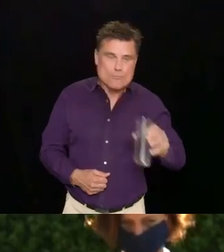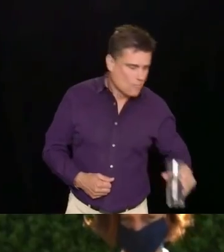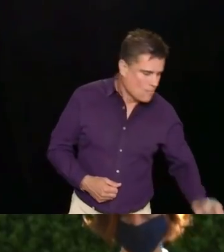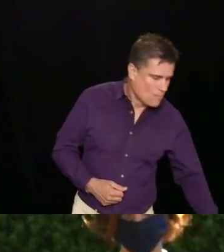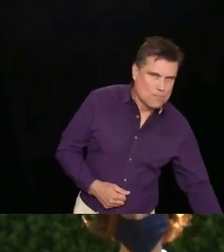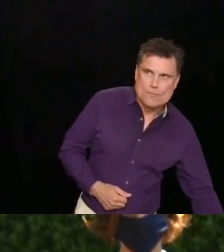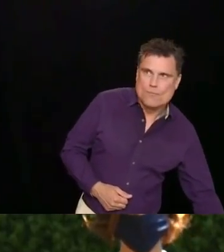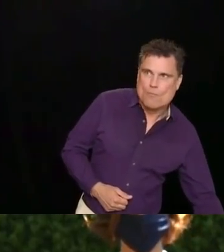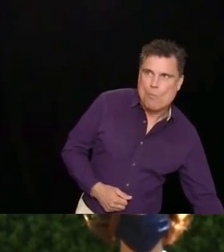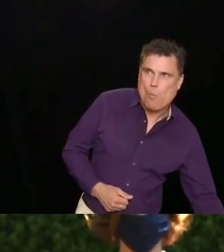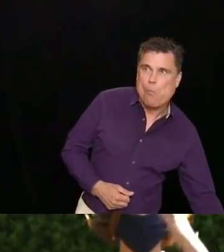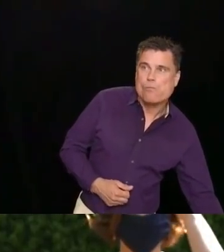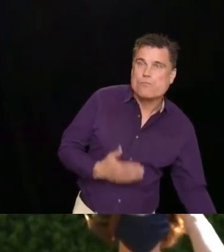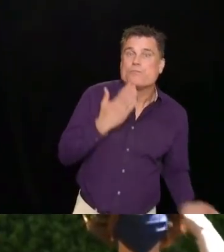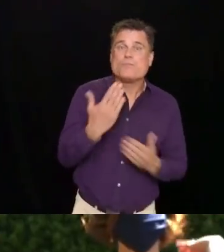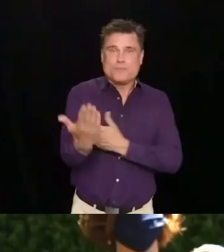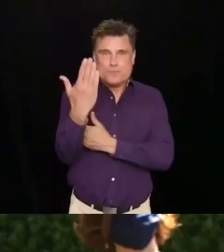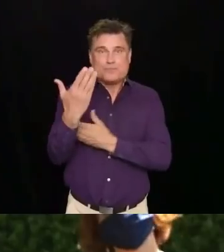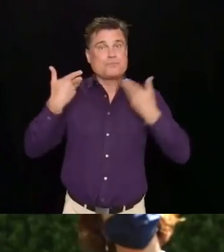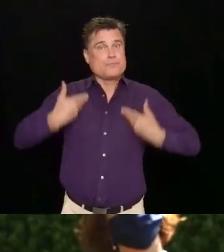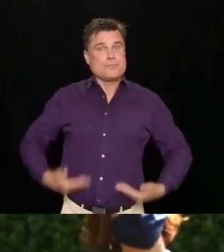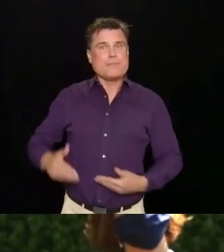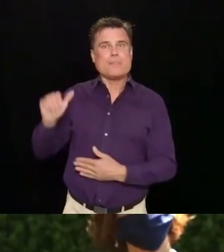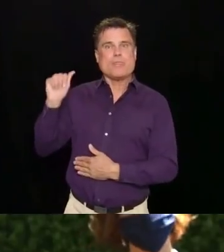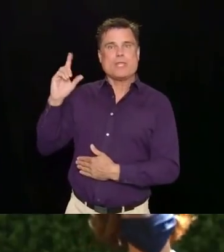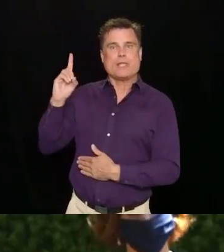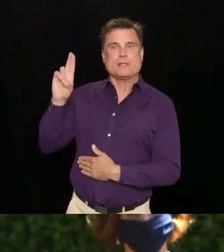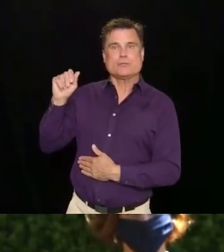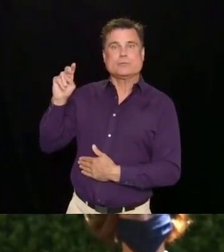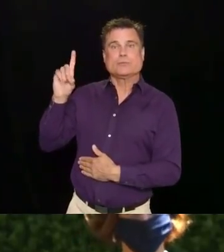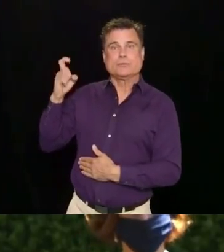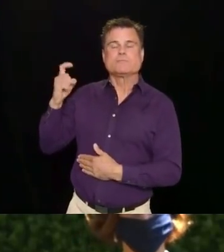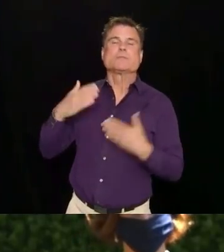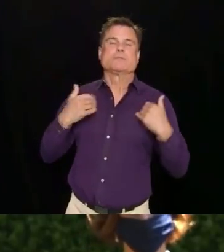Good morning. My name is Adrian Dix. I'm BC's Minister of